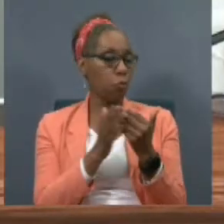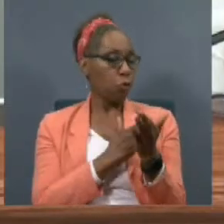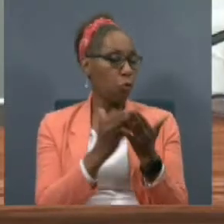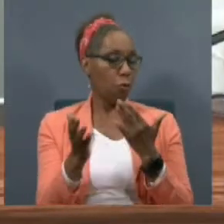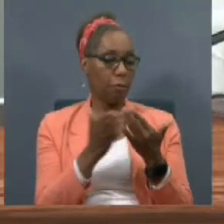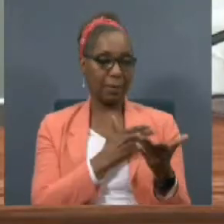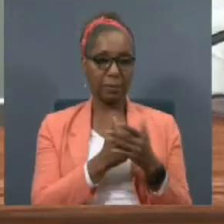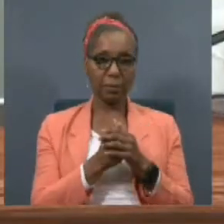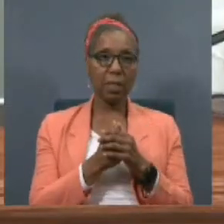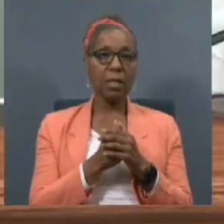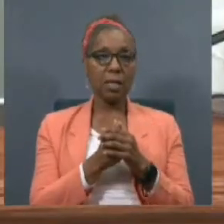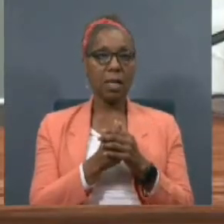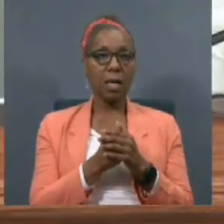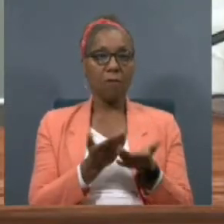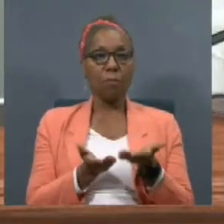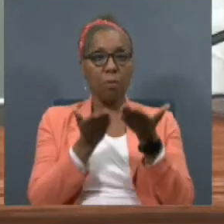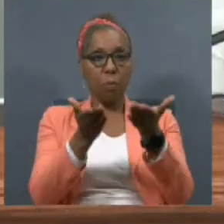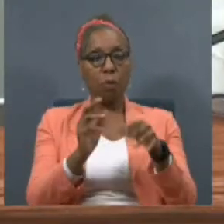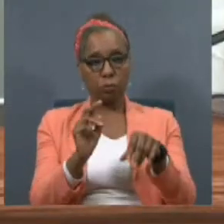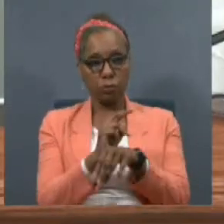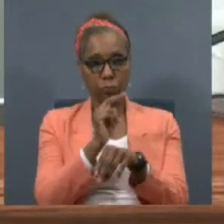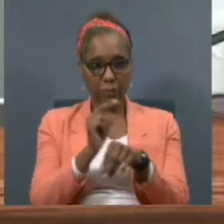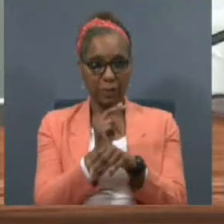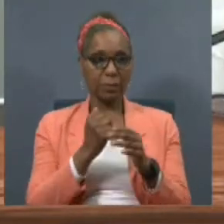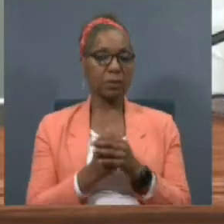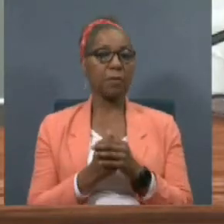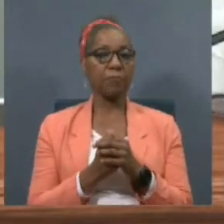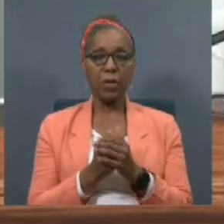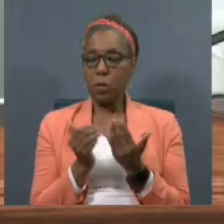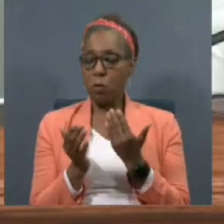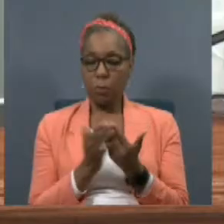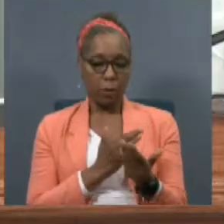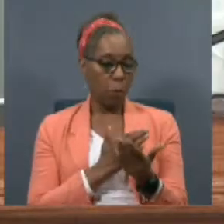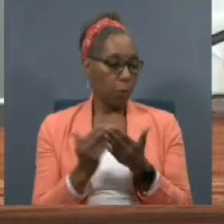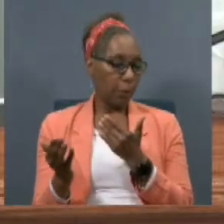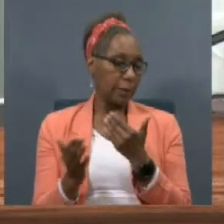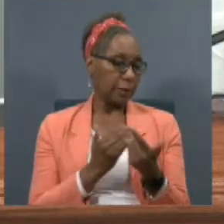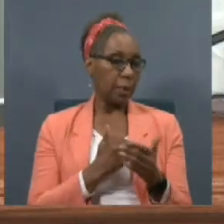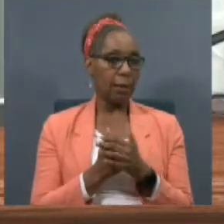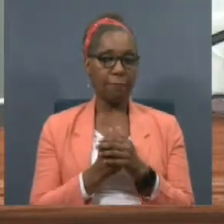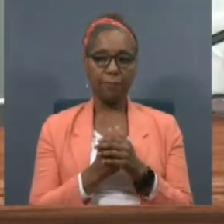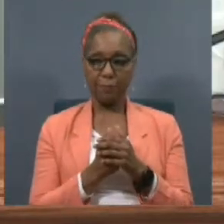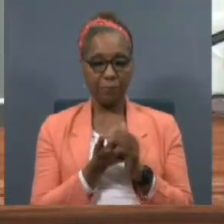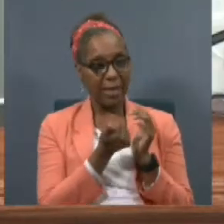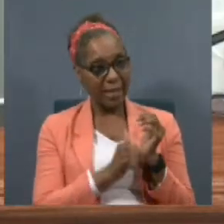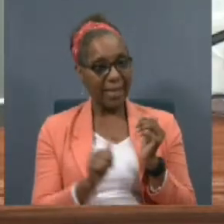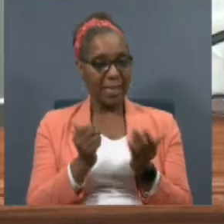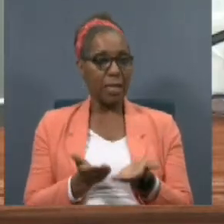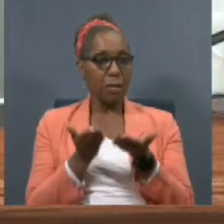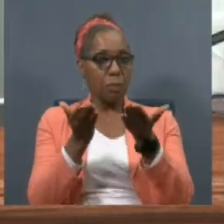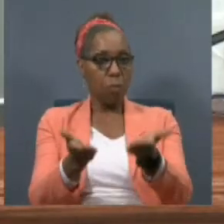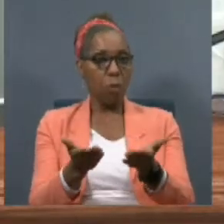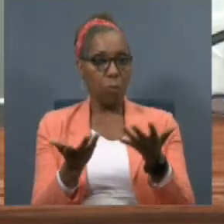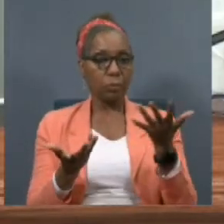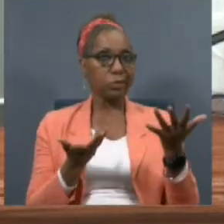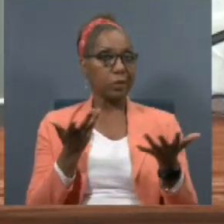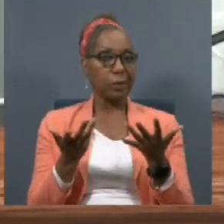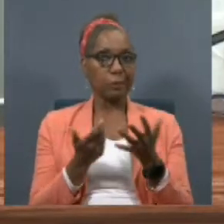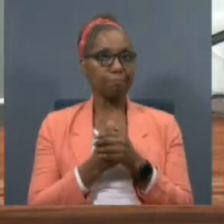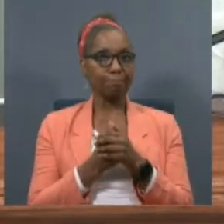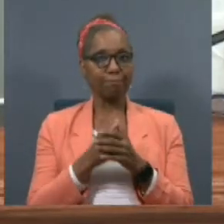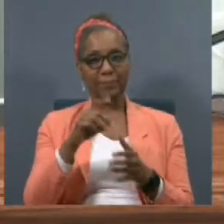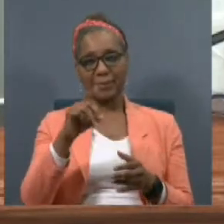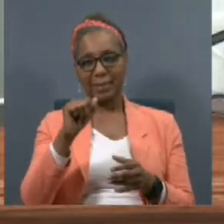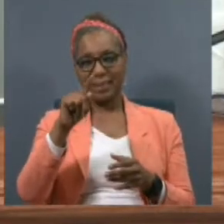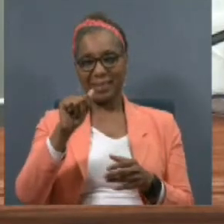regardless of proposed uses, regardless of any proposed